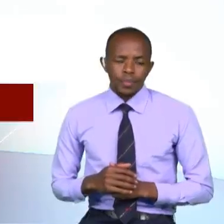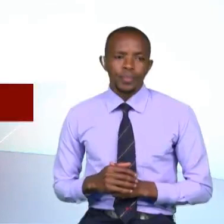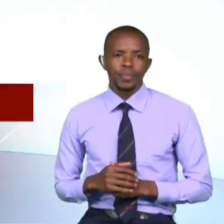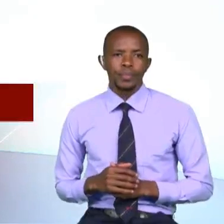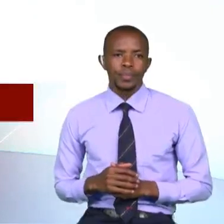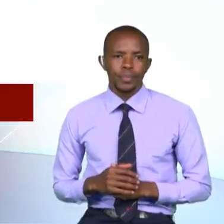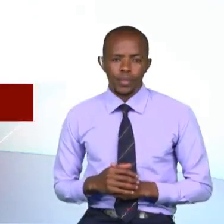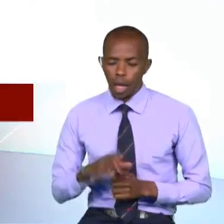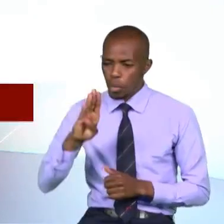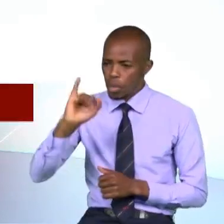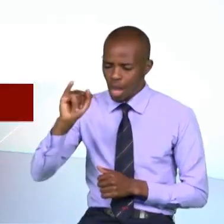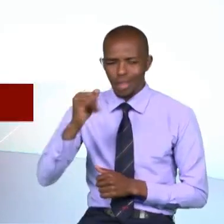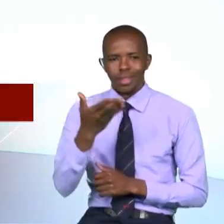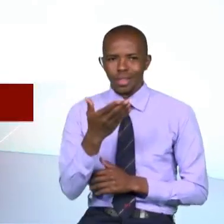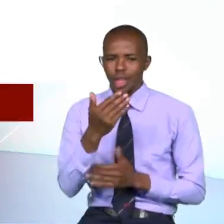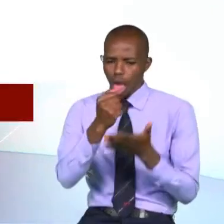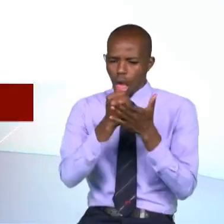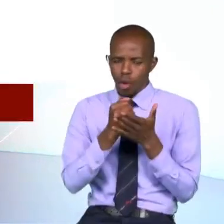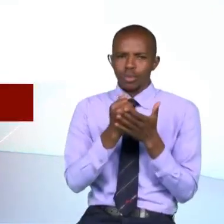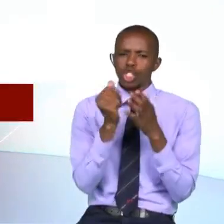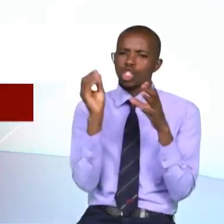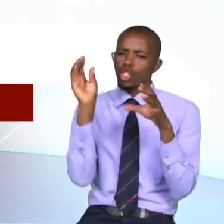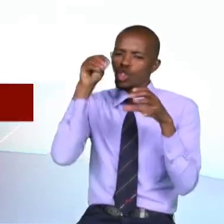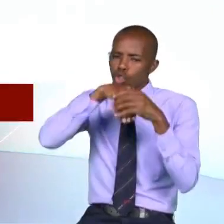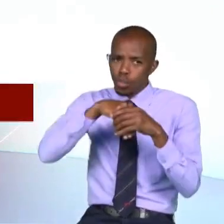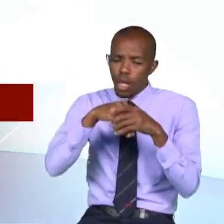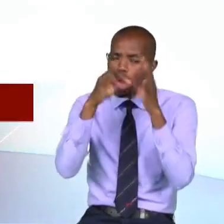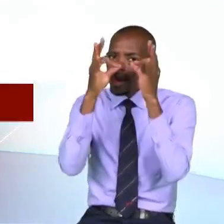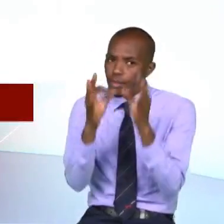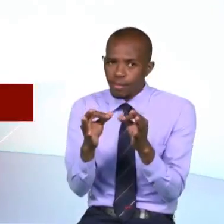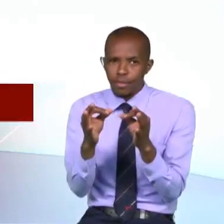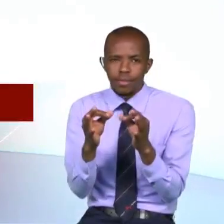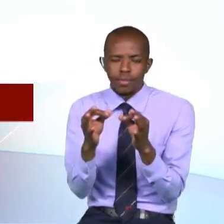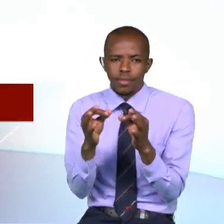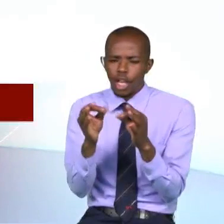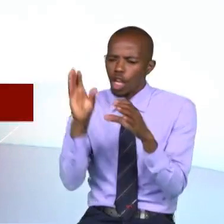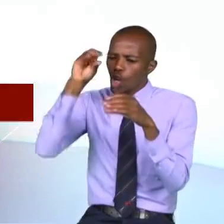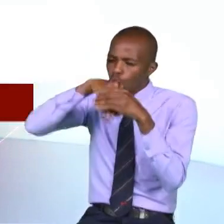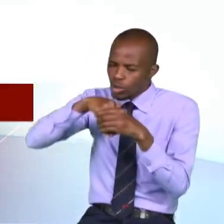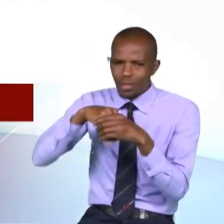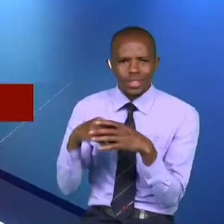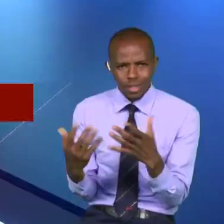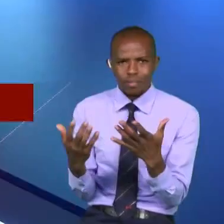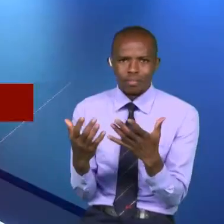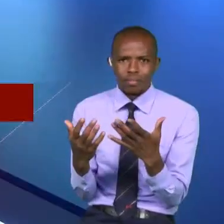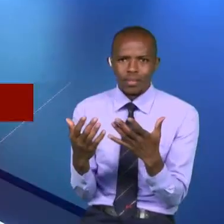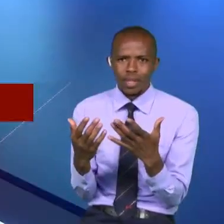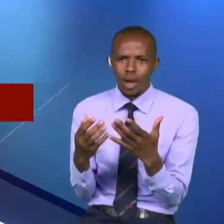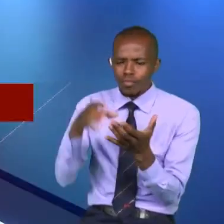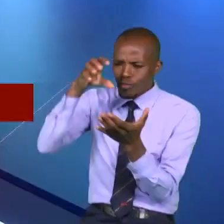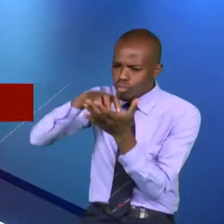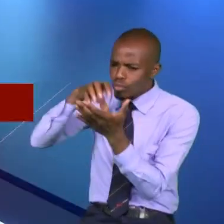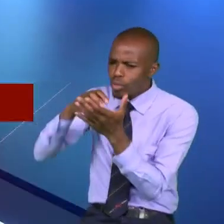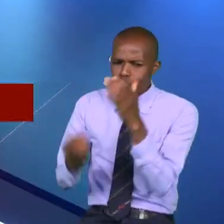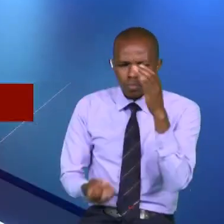this is where BBI comes in. You know, inclusivity. And if you don't put the inclusivity, people are creating positions for